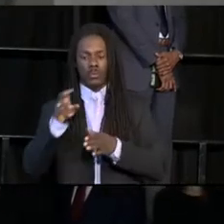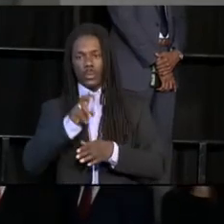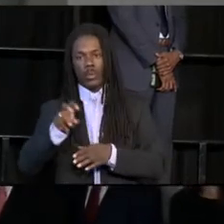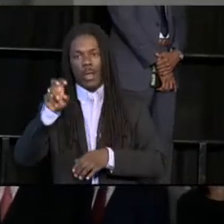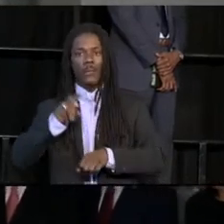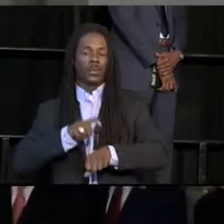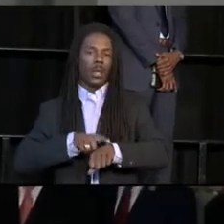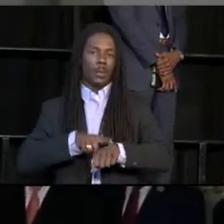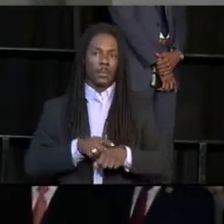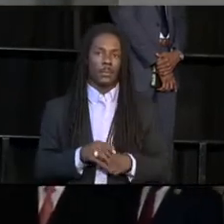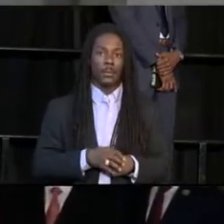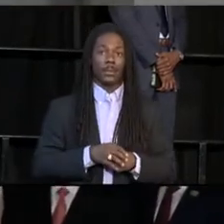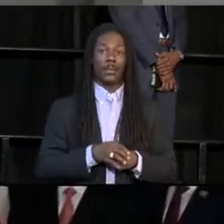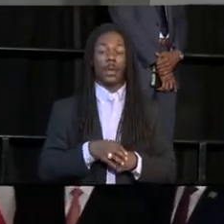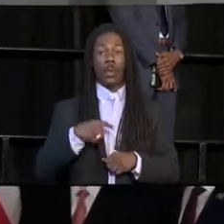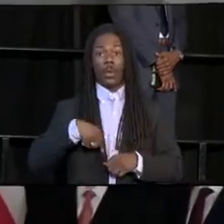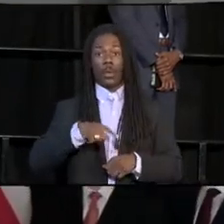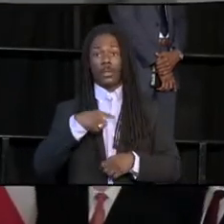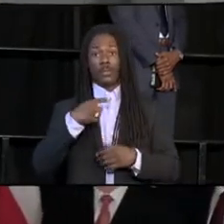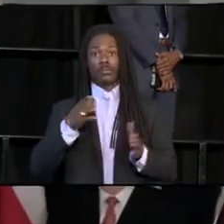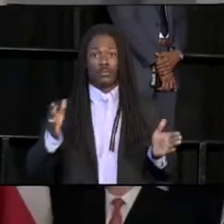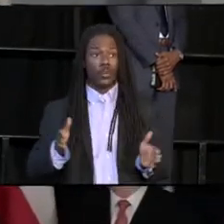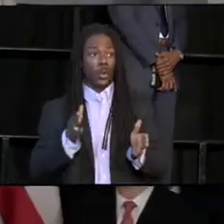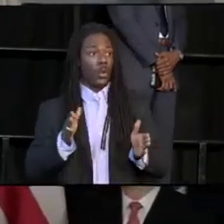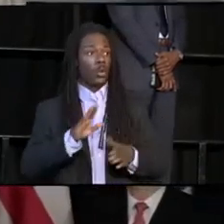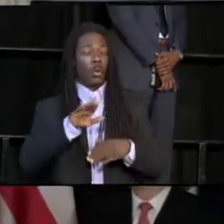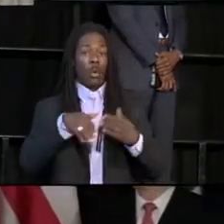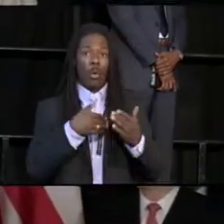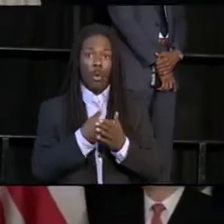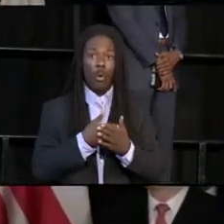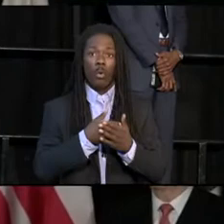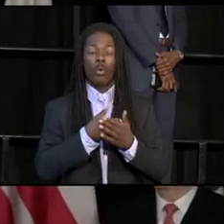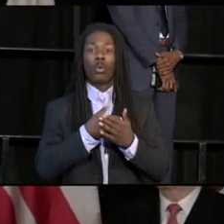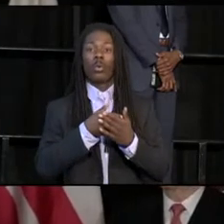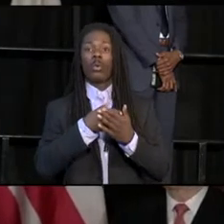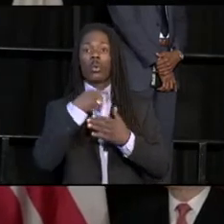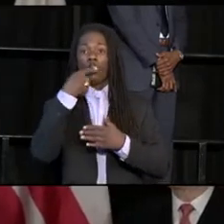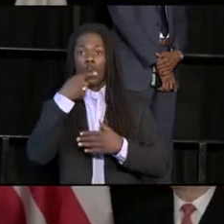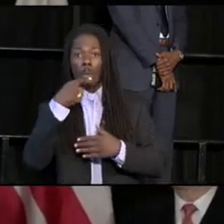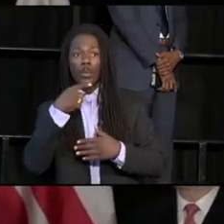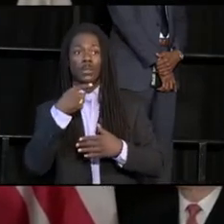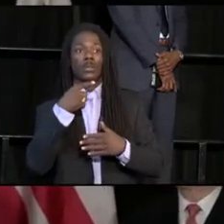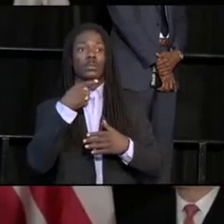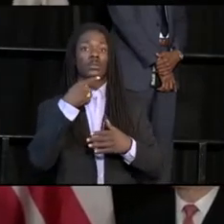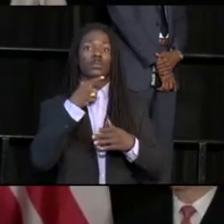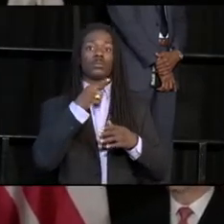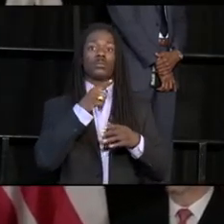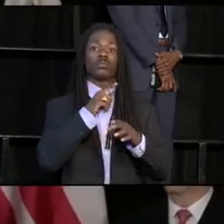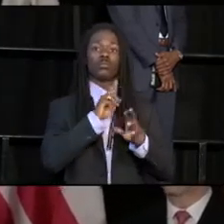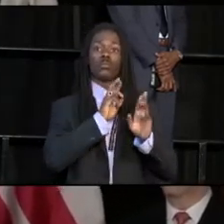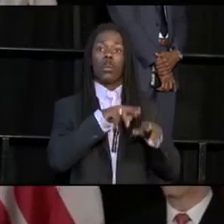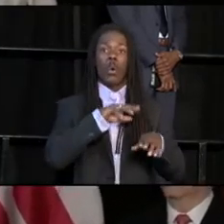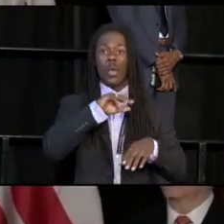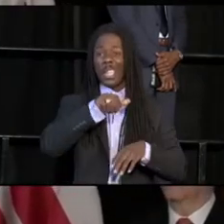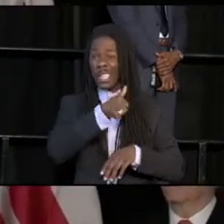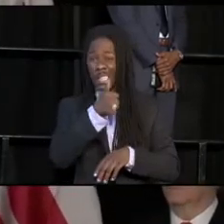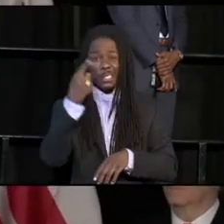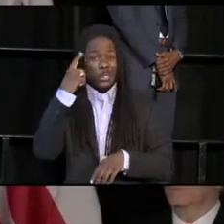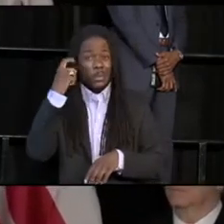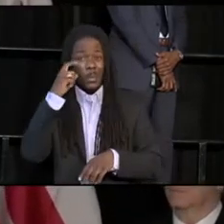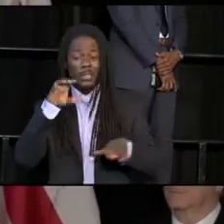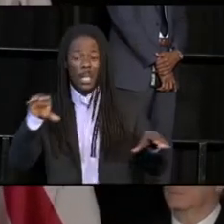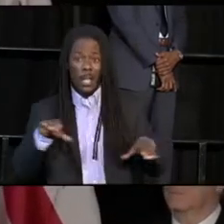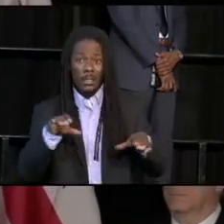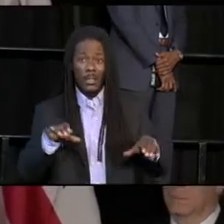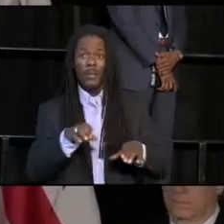as always, we will encourage the public to report any suspicious activity that they may see. You can do that